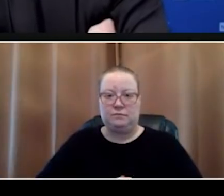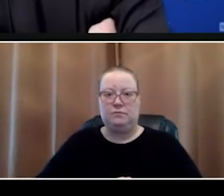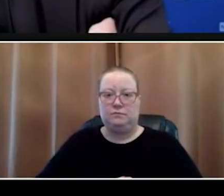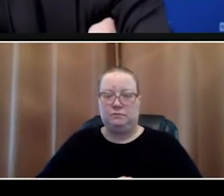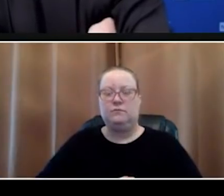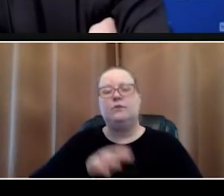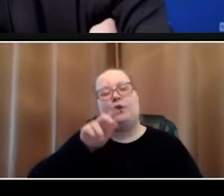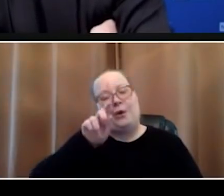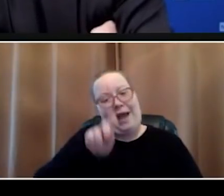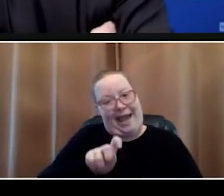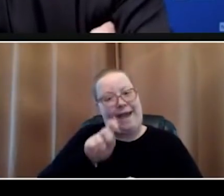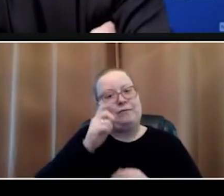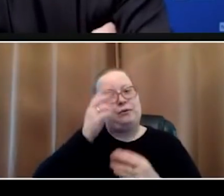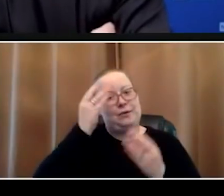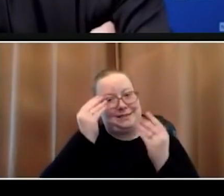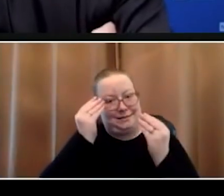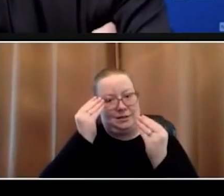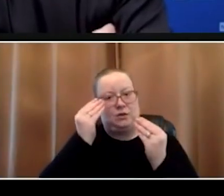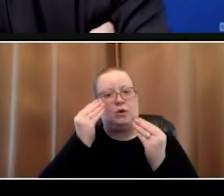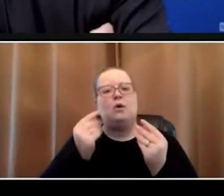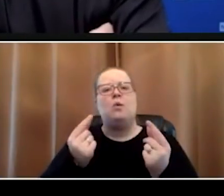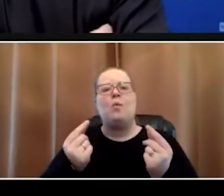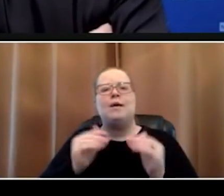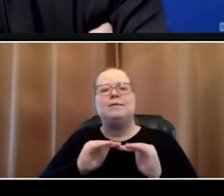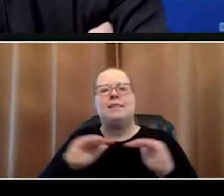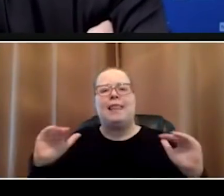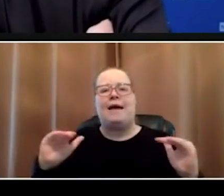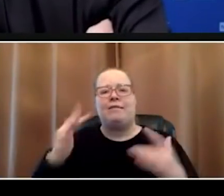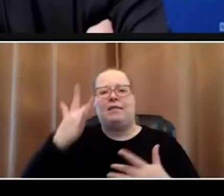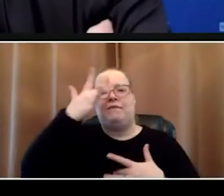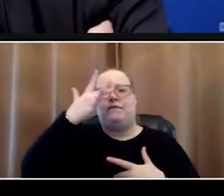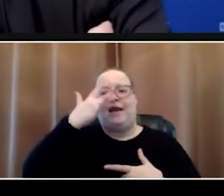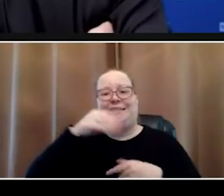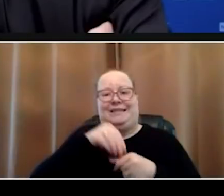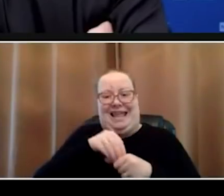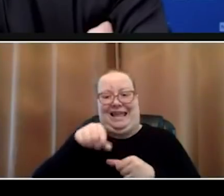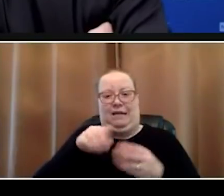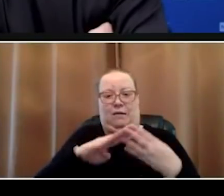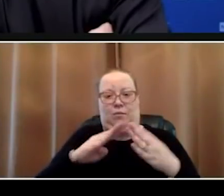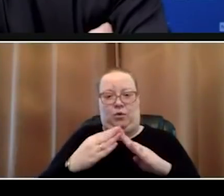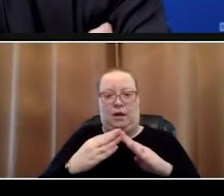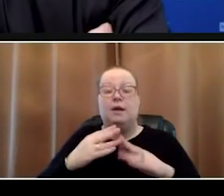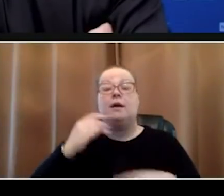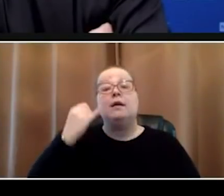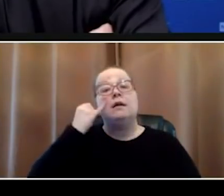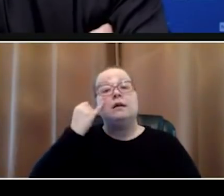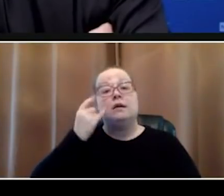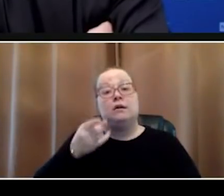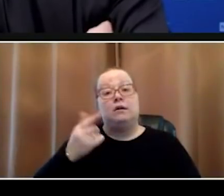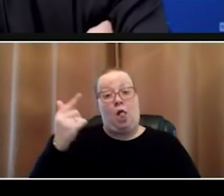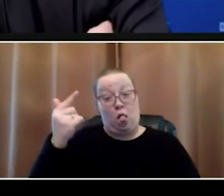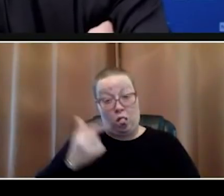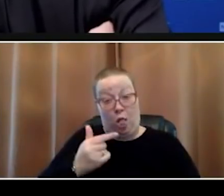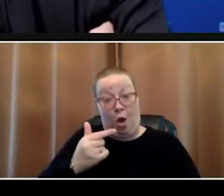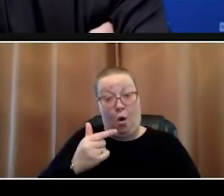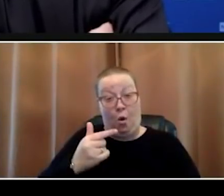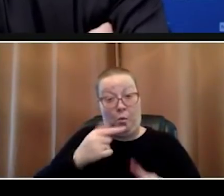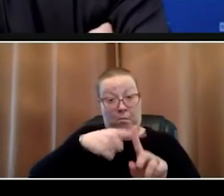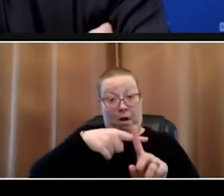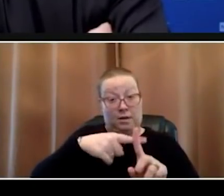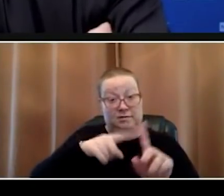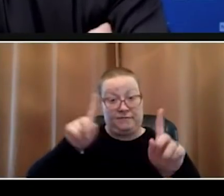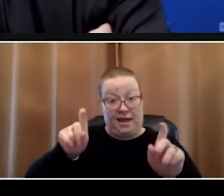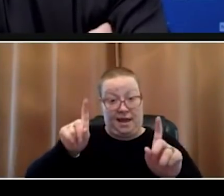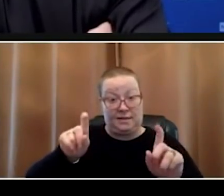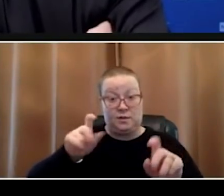equation, what is the level of infection in the community? If you have a very low test positivity and there's not a lot of